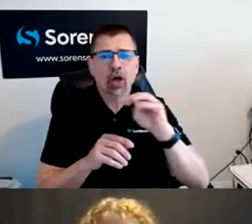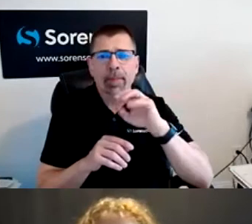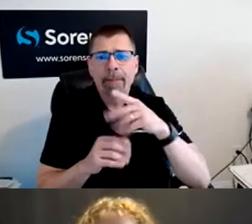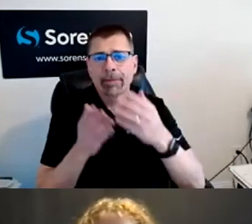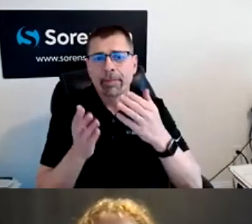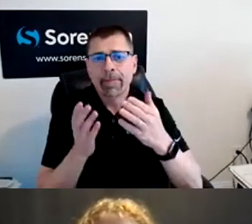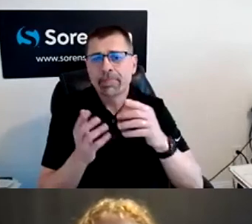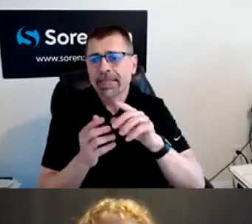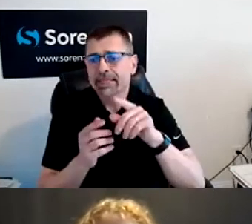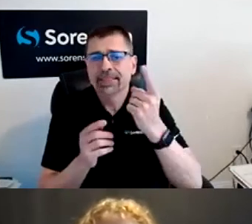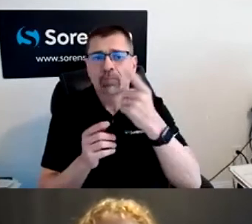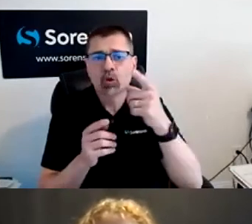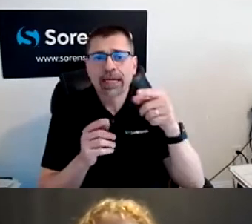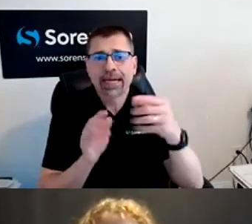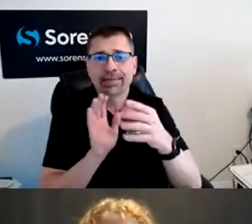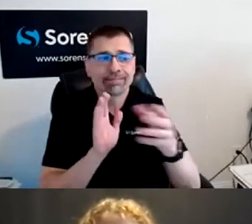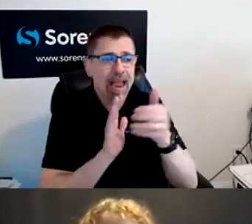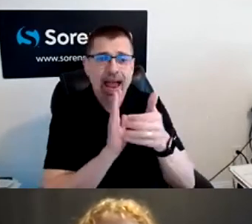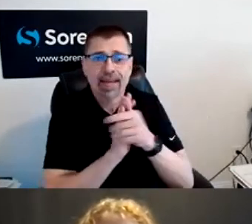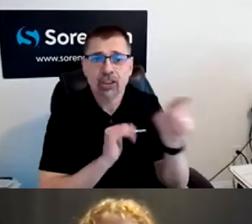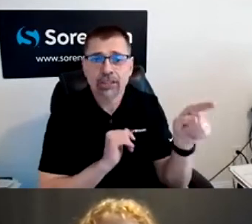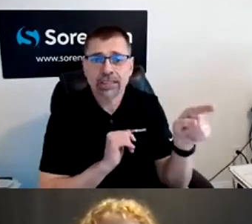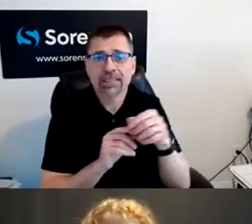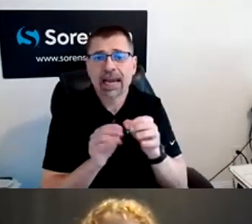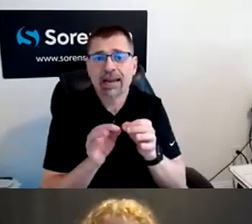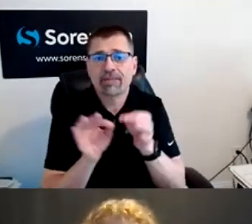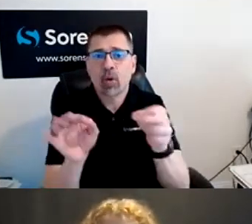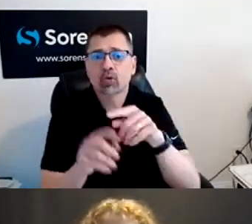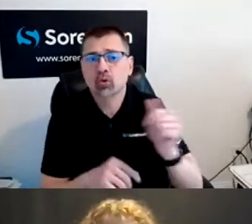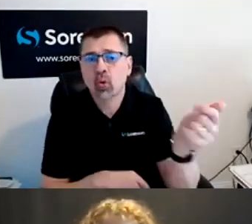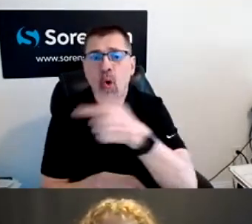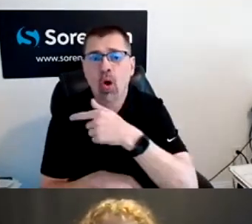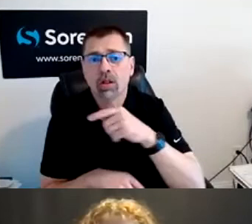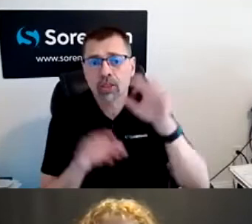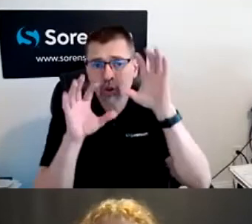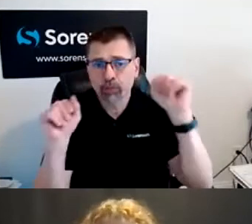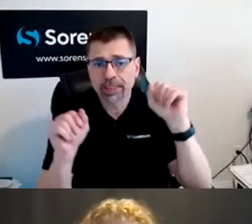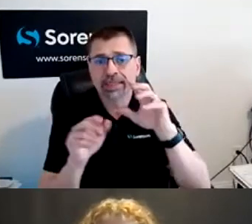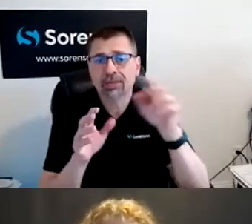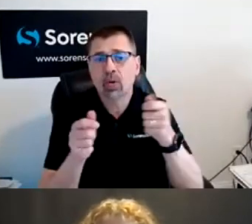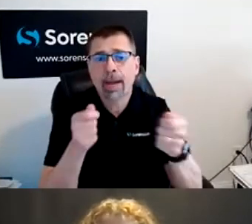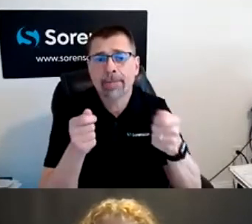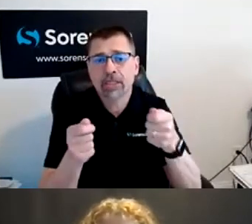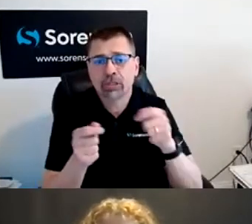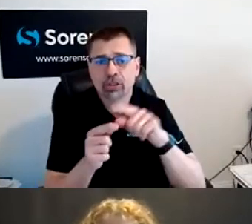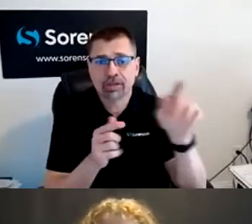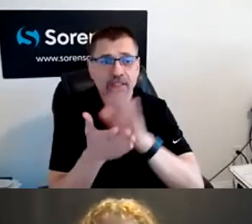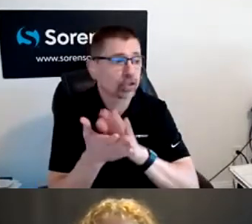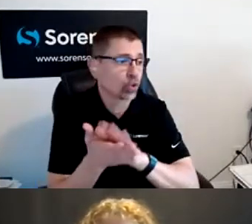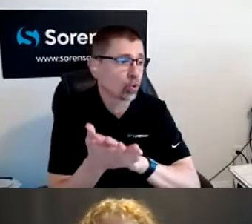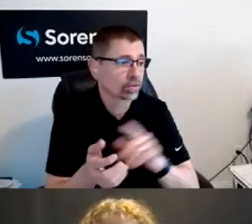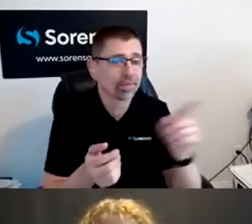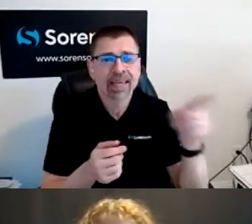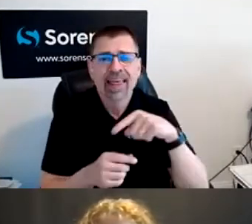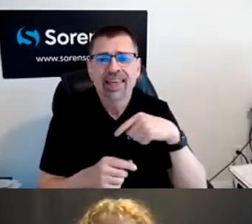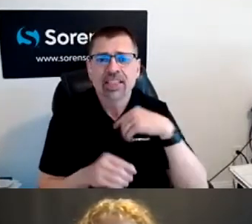Okay, so for any questions, this is Jim. If there's any questions you need to reach out to someone, I can forward these slides to all of you so that